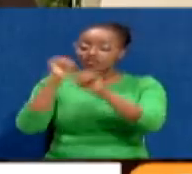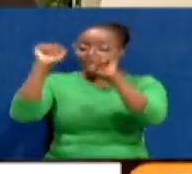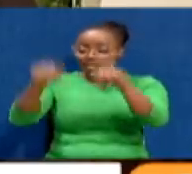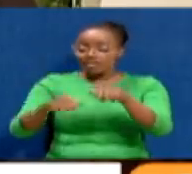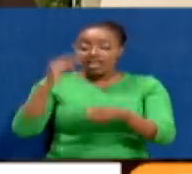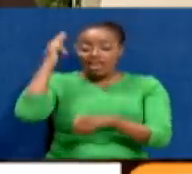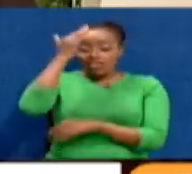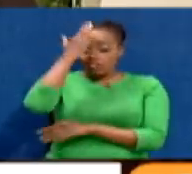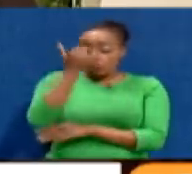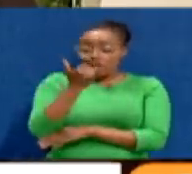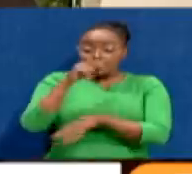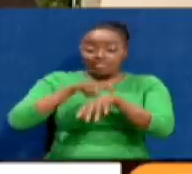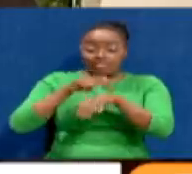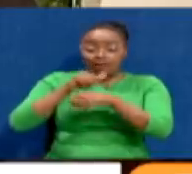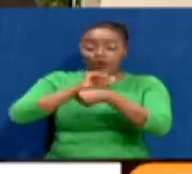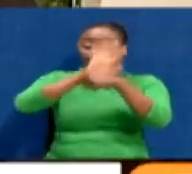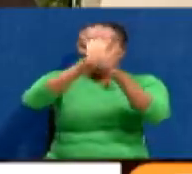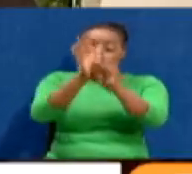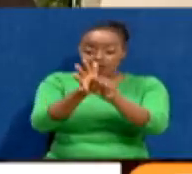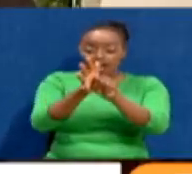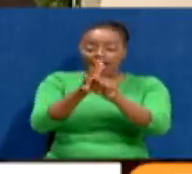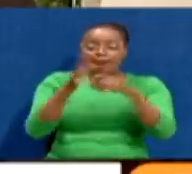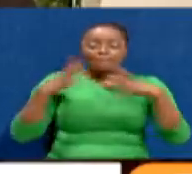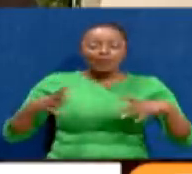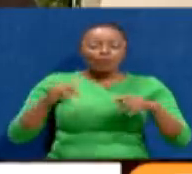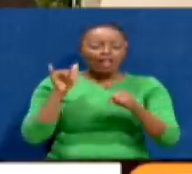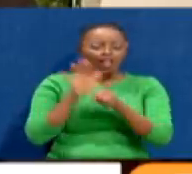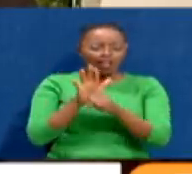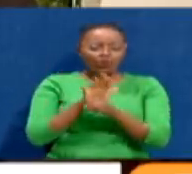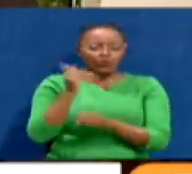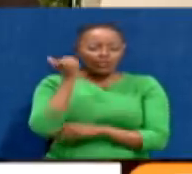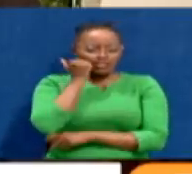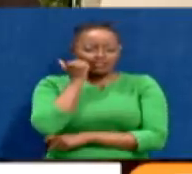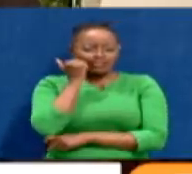That is why at the time COVID was at its peak in this country,